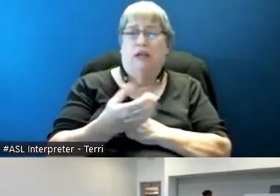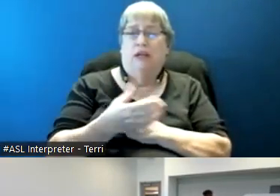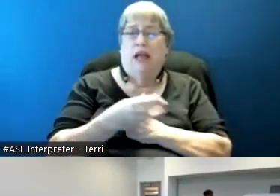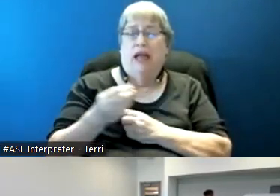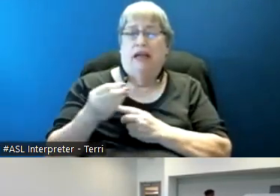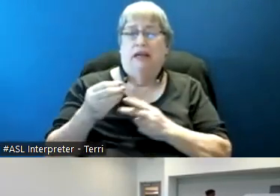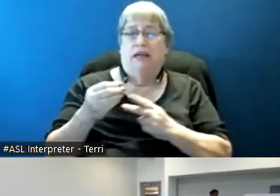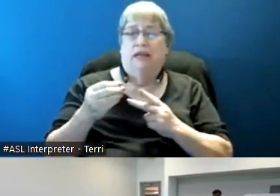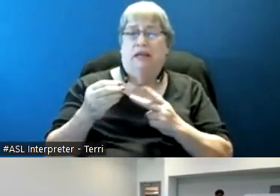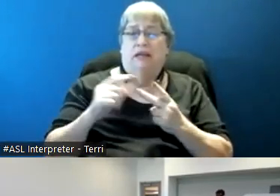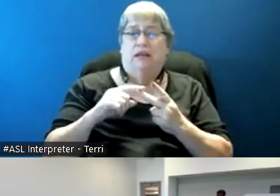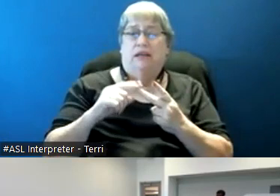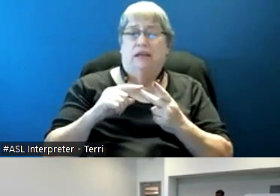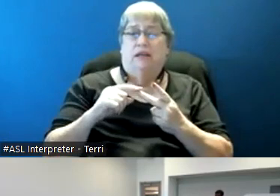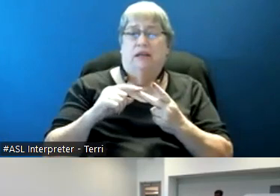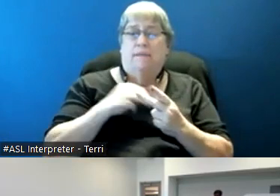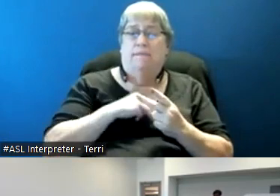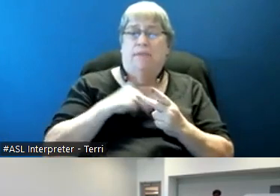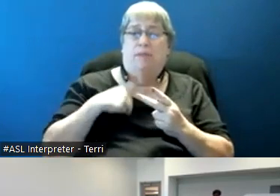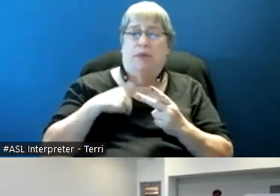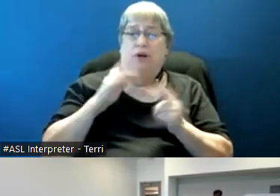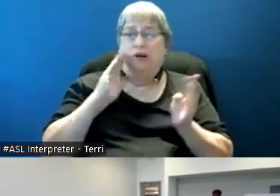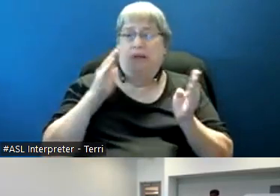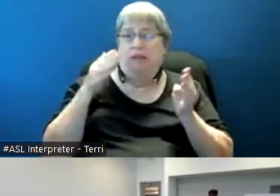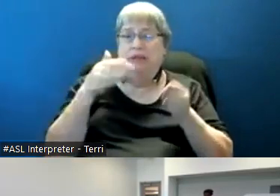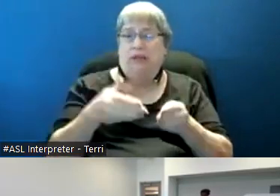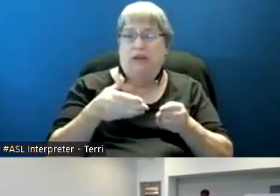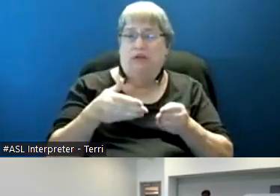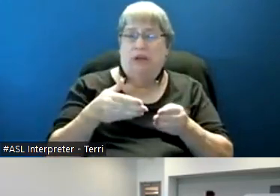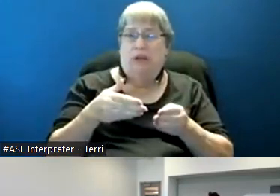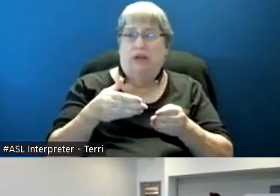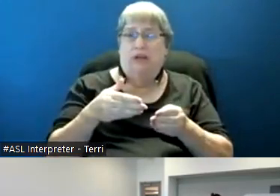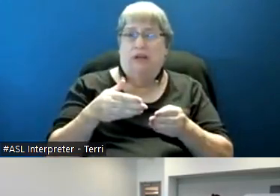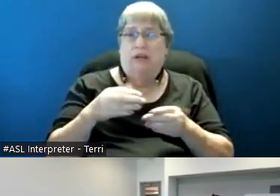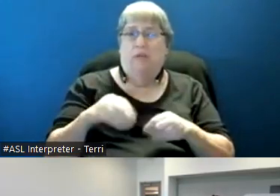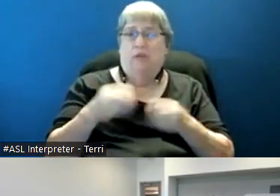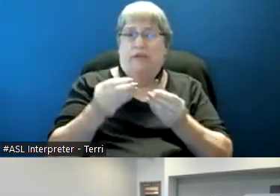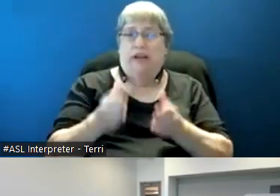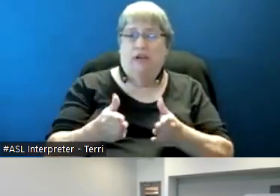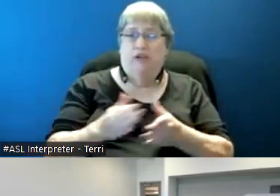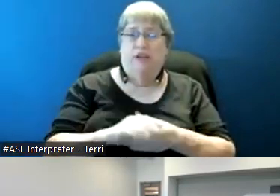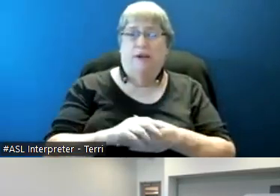know, member-centric providers. And then one thing